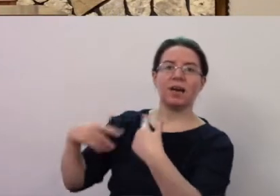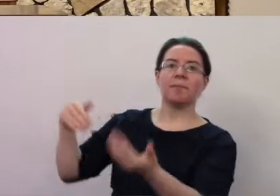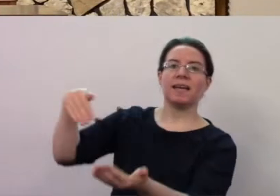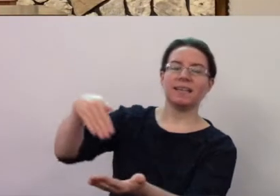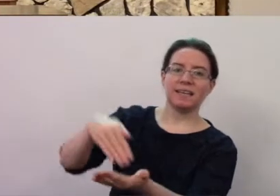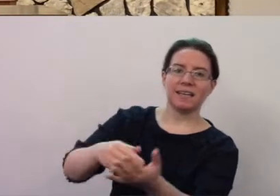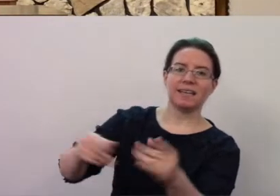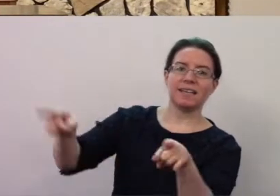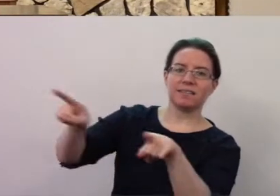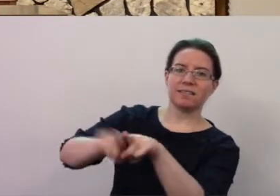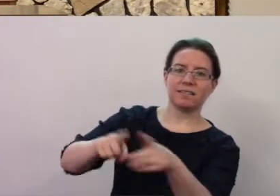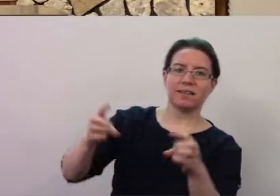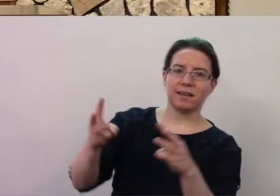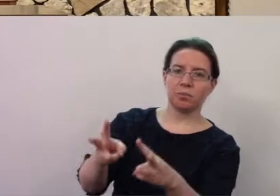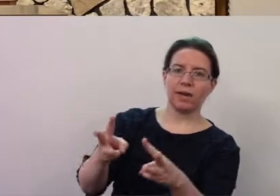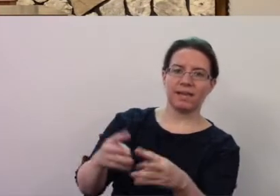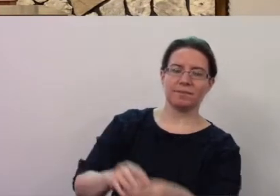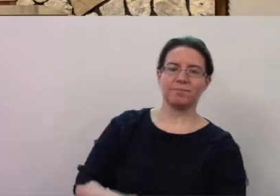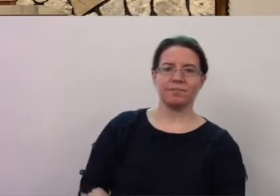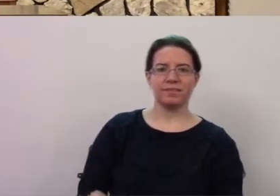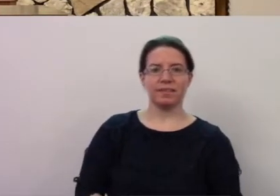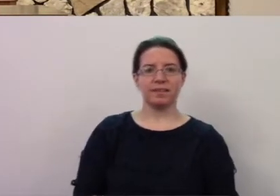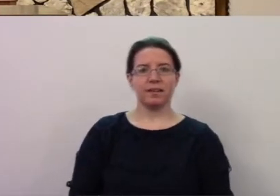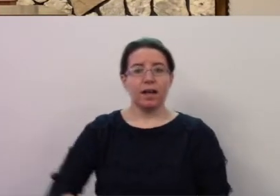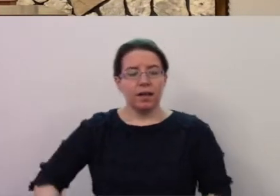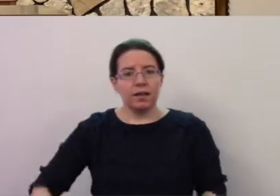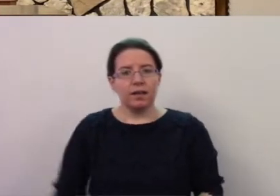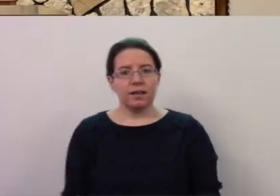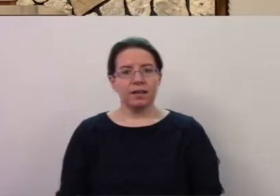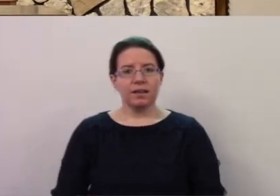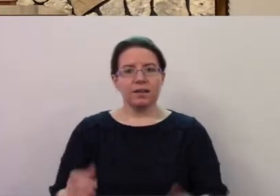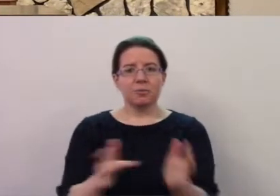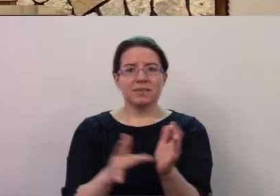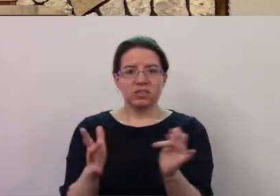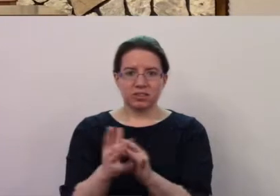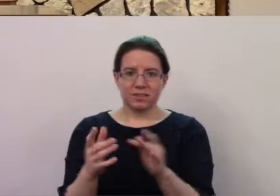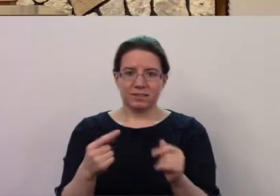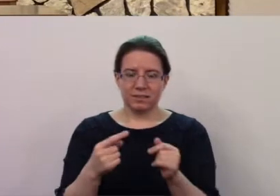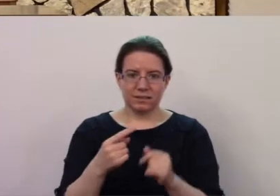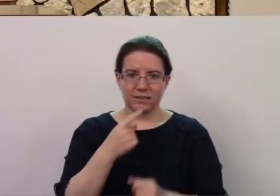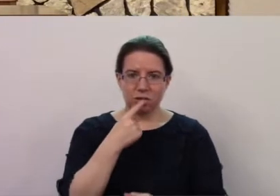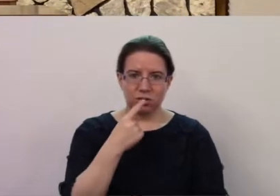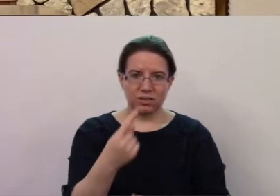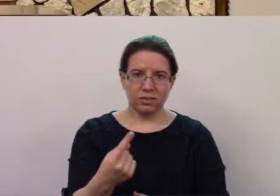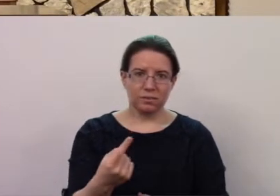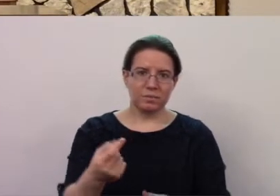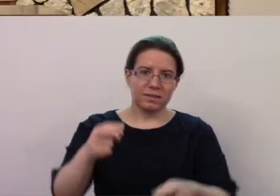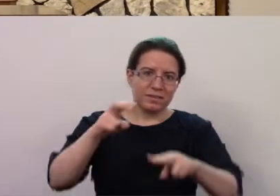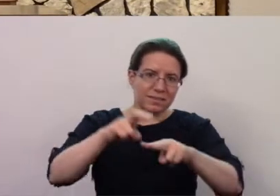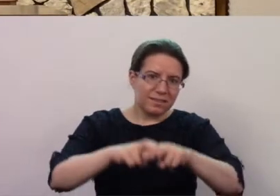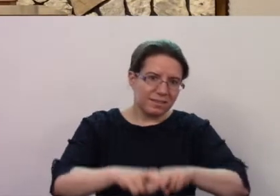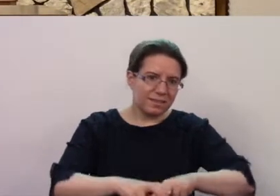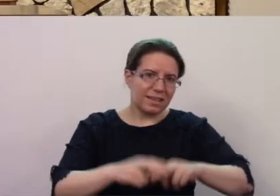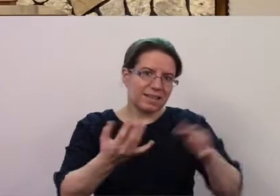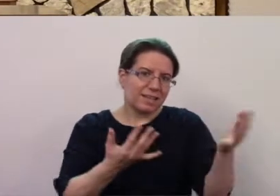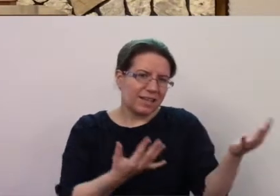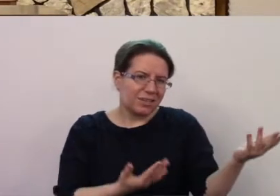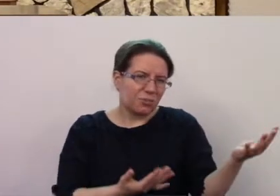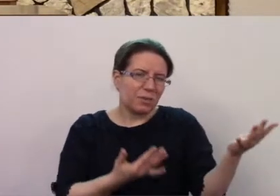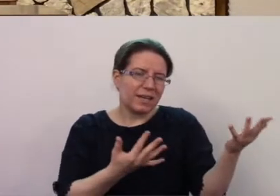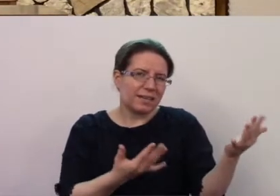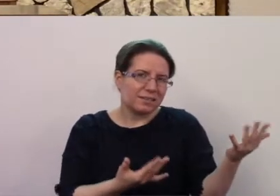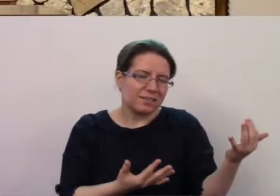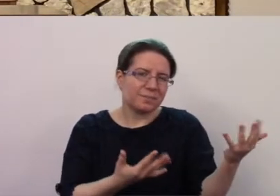Hallelujah. All right. Jesus told them, in essence, to sit down and wait for the promise. And they